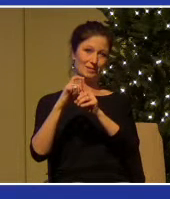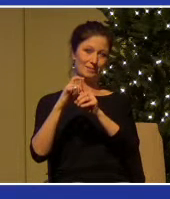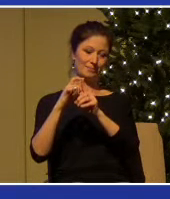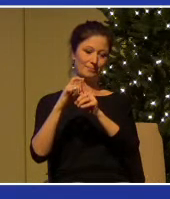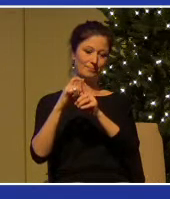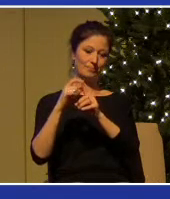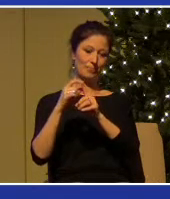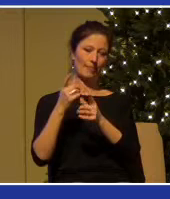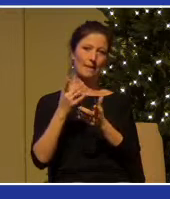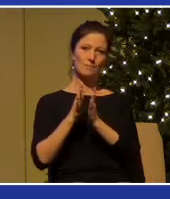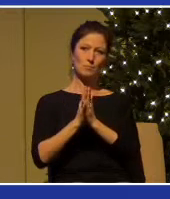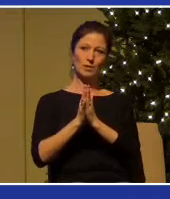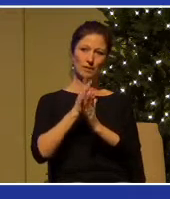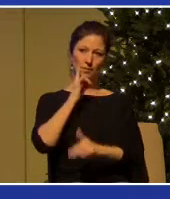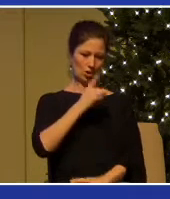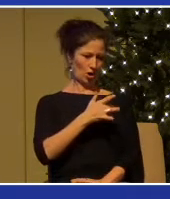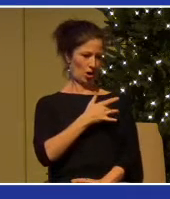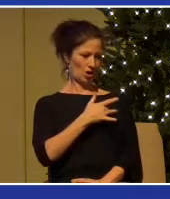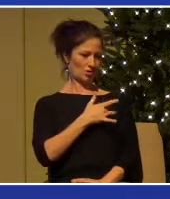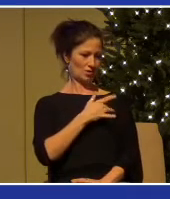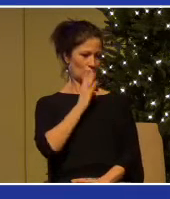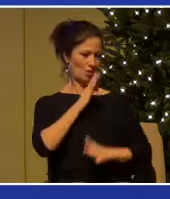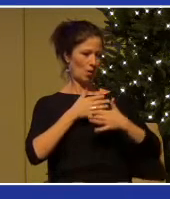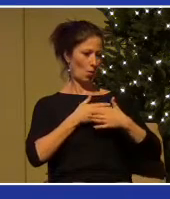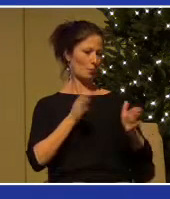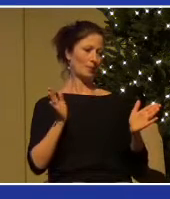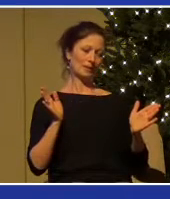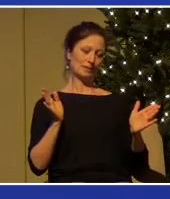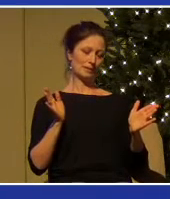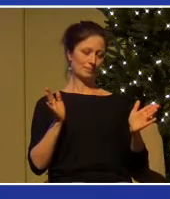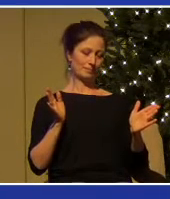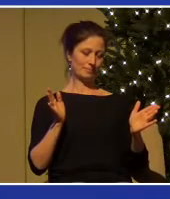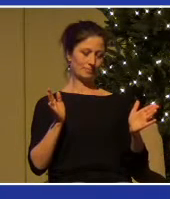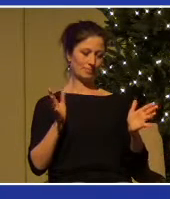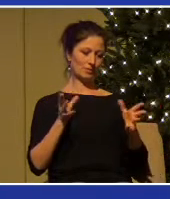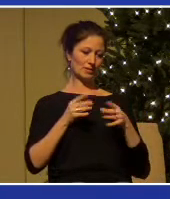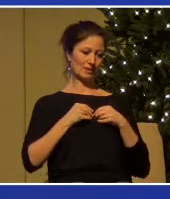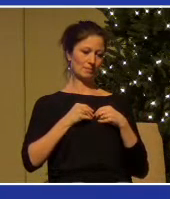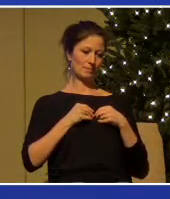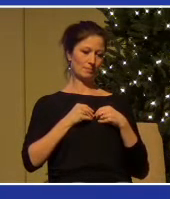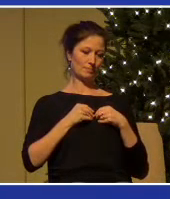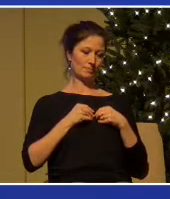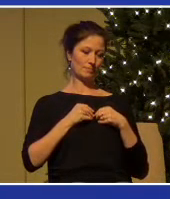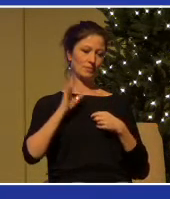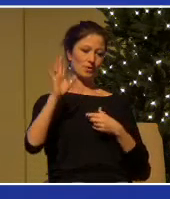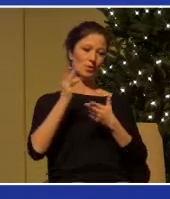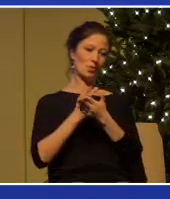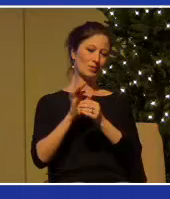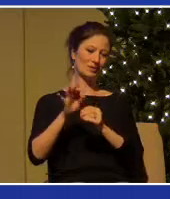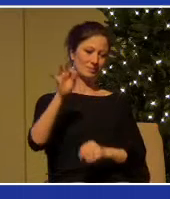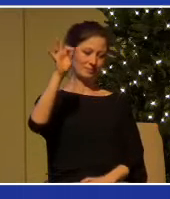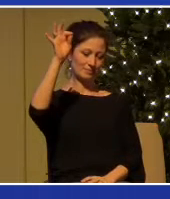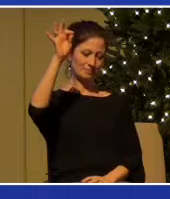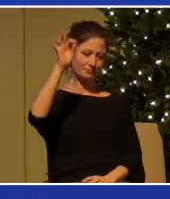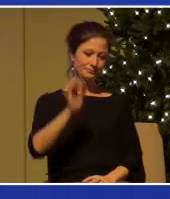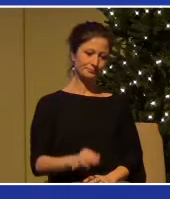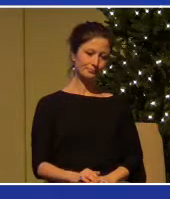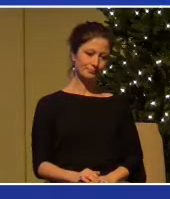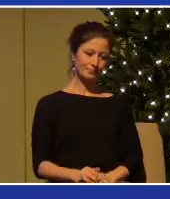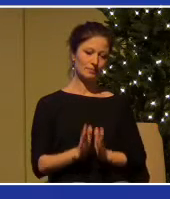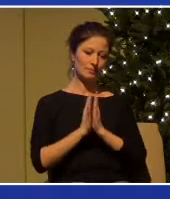give us hearts to hear with, and above all to hear your Holy Spirit. I pray that in the name of